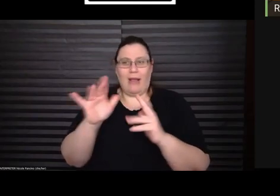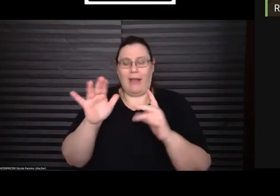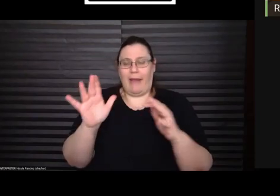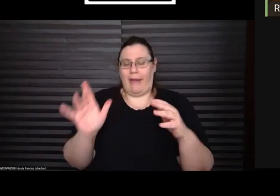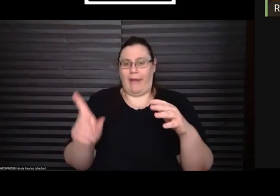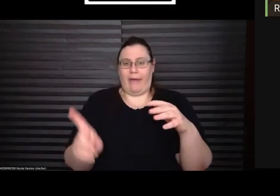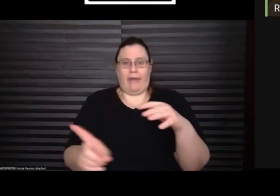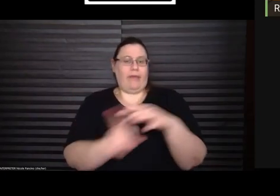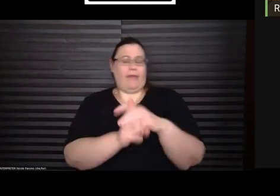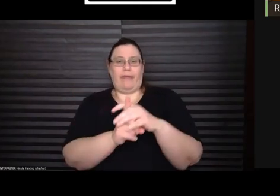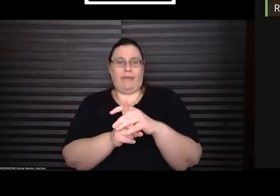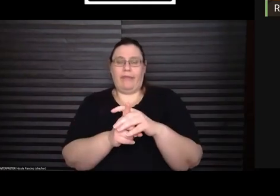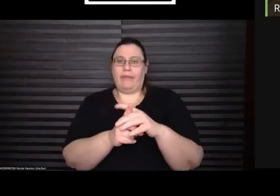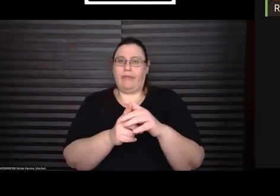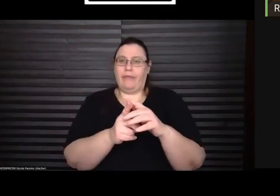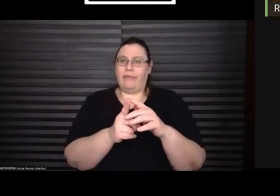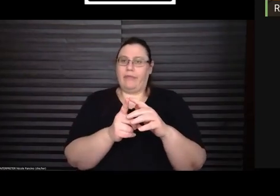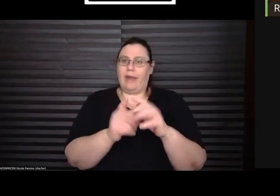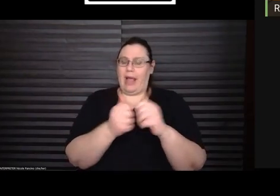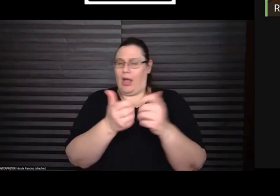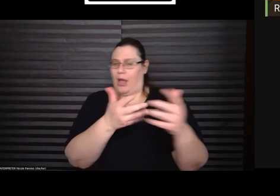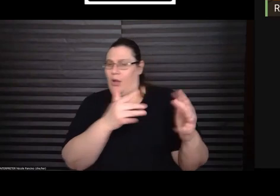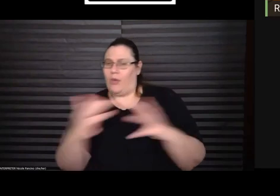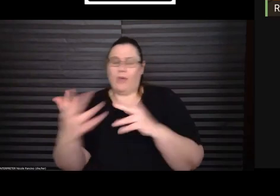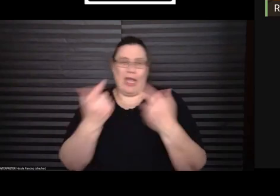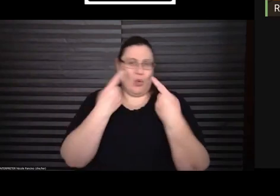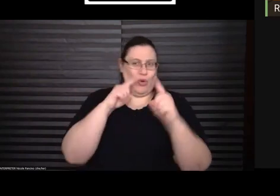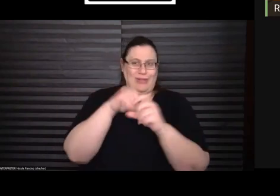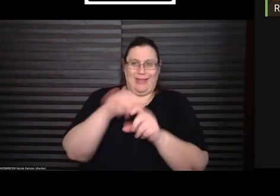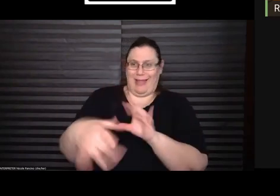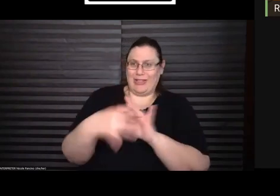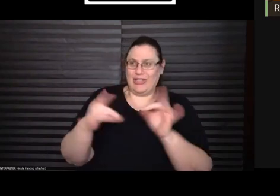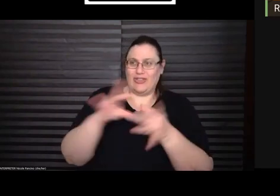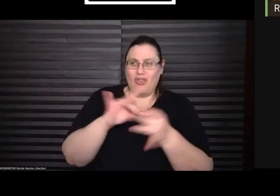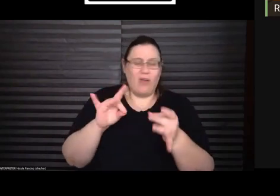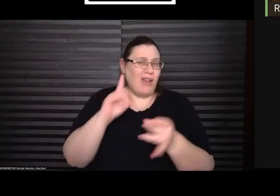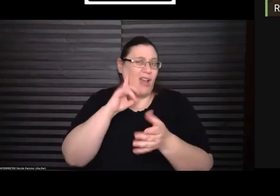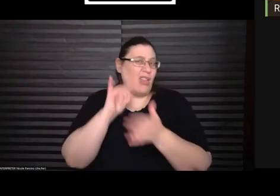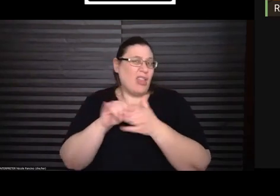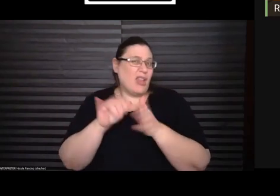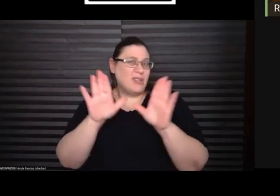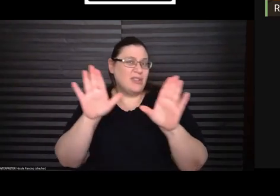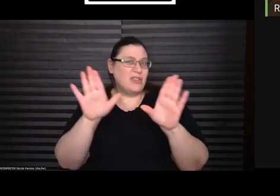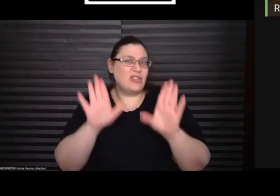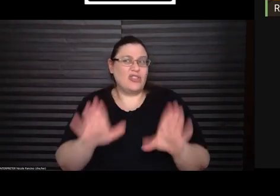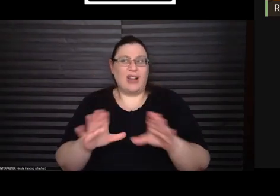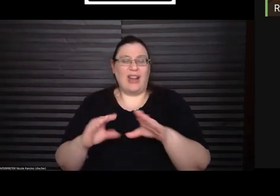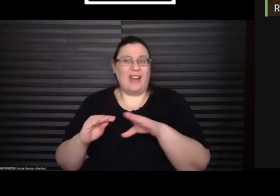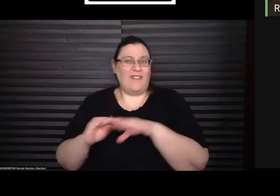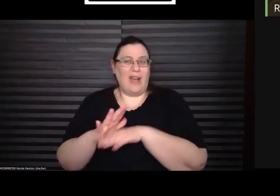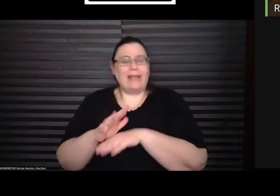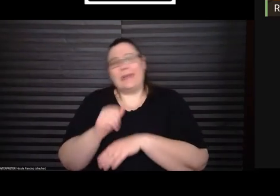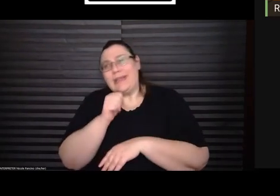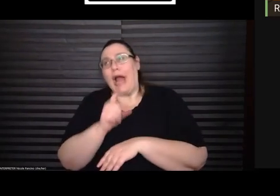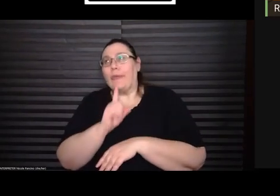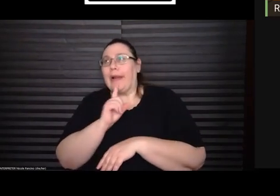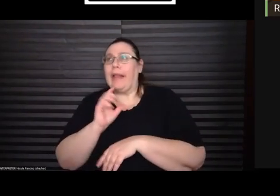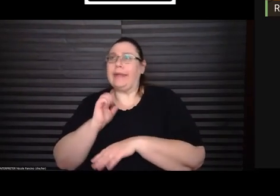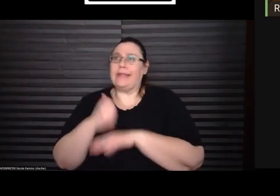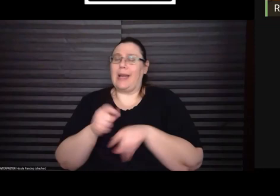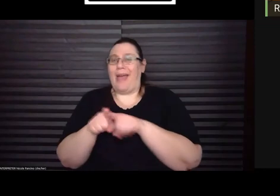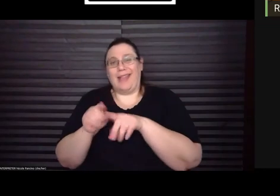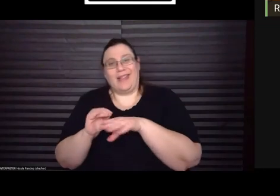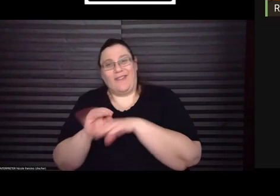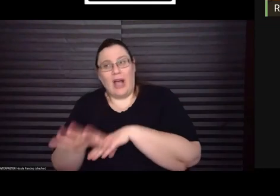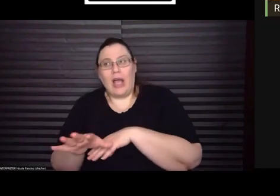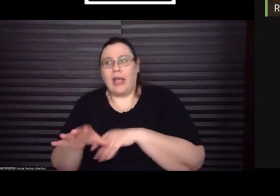ends up like revealing its like synergy. And I thought that was a great piece of advice, even though it wasn't really framed